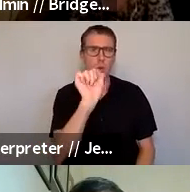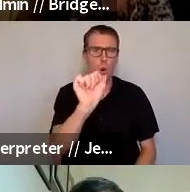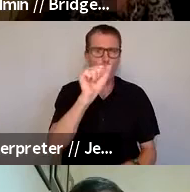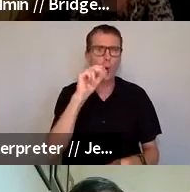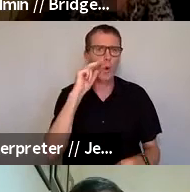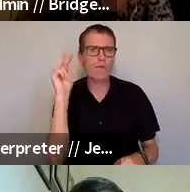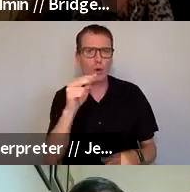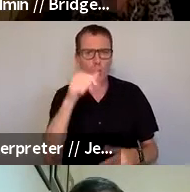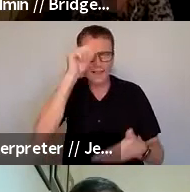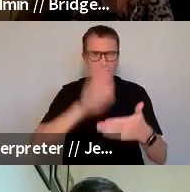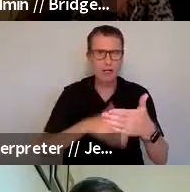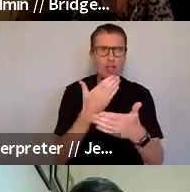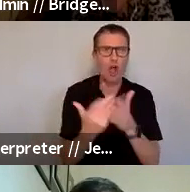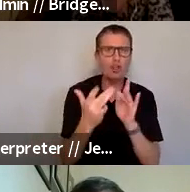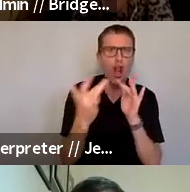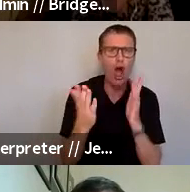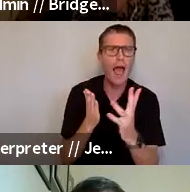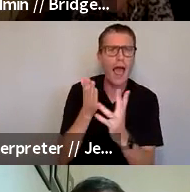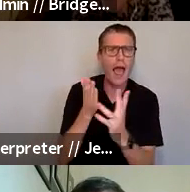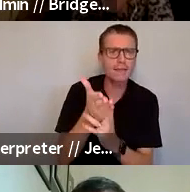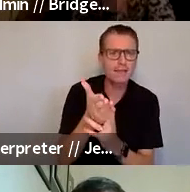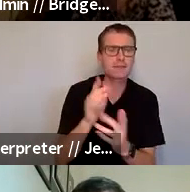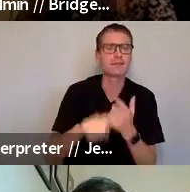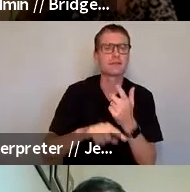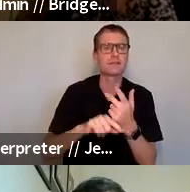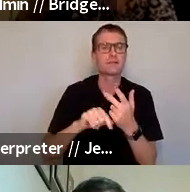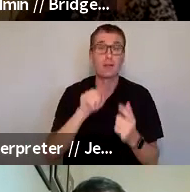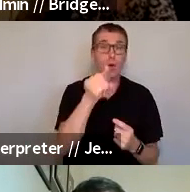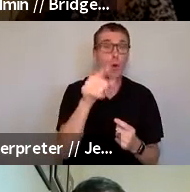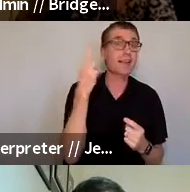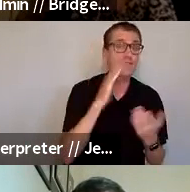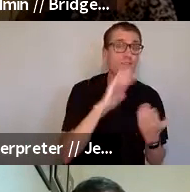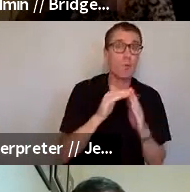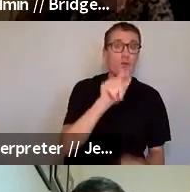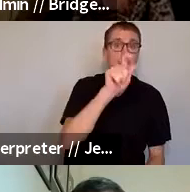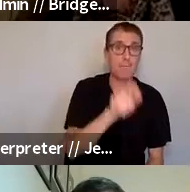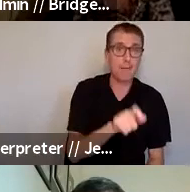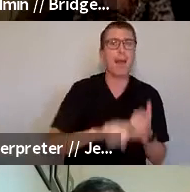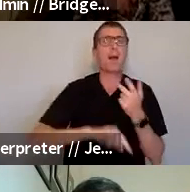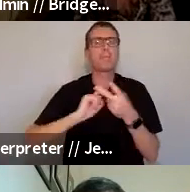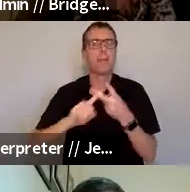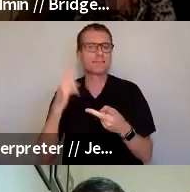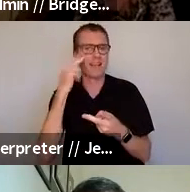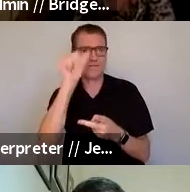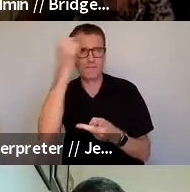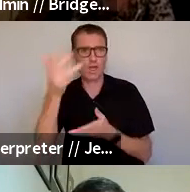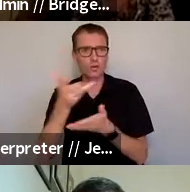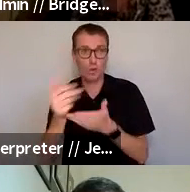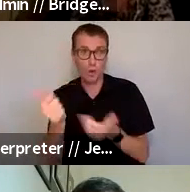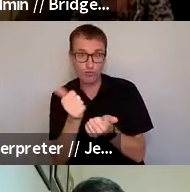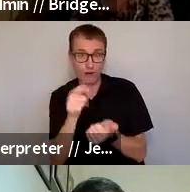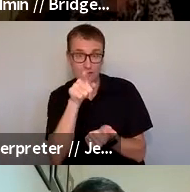as also a deaf community member as well as a deaf consultant. Is that okay to hand over to her? Yes.